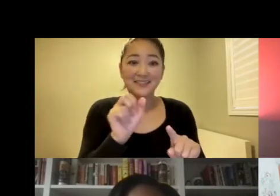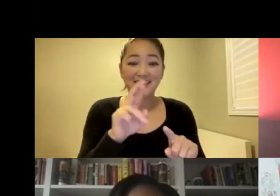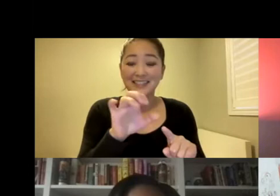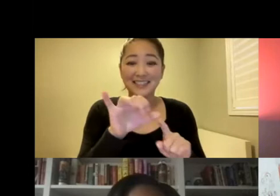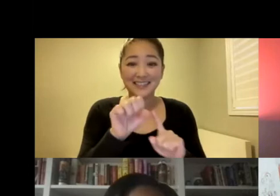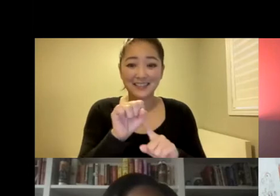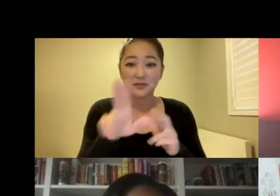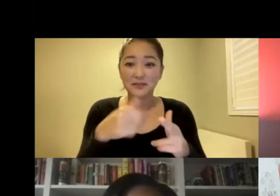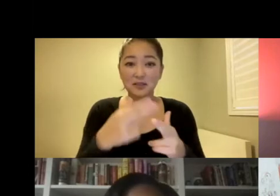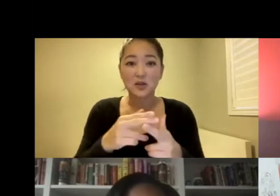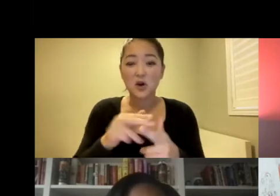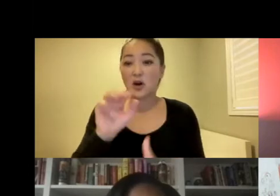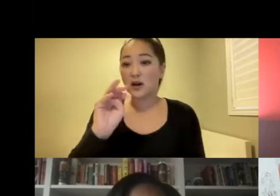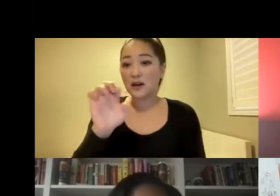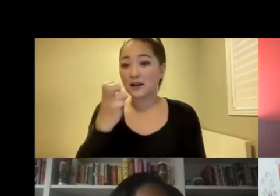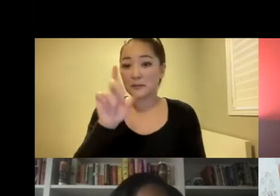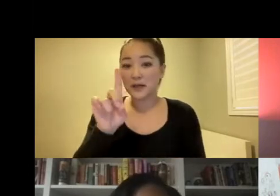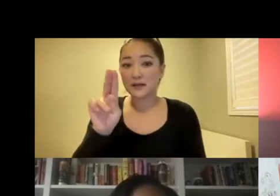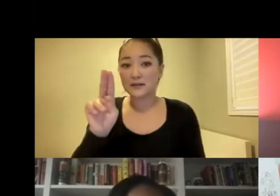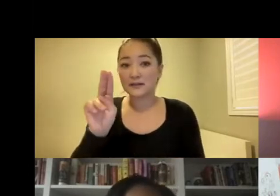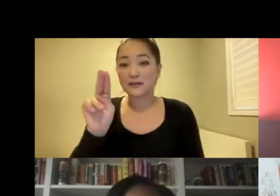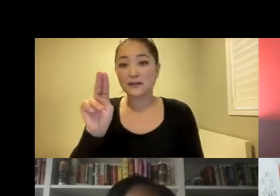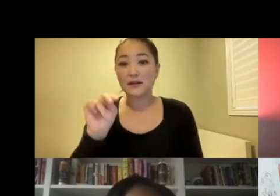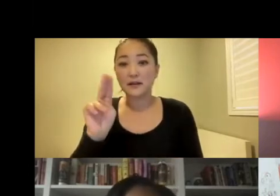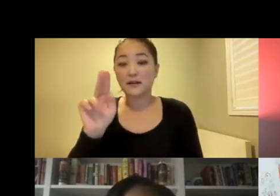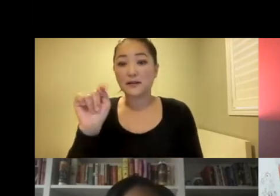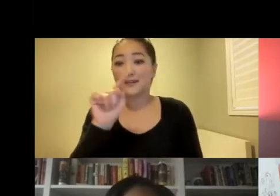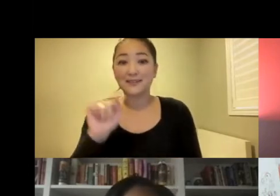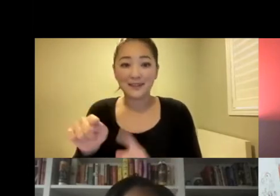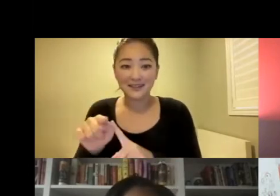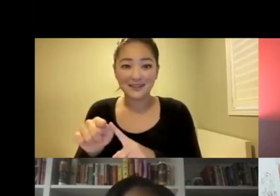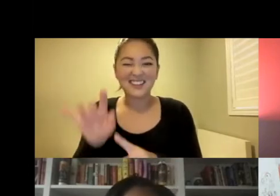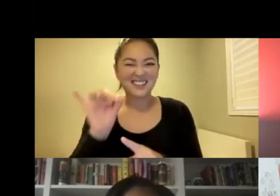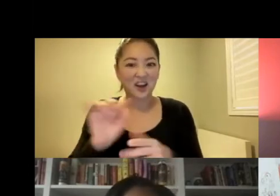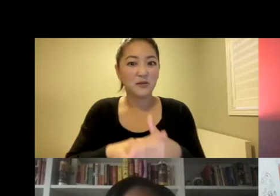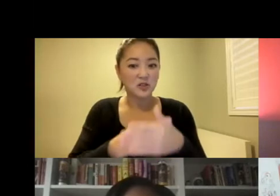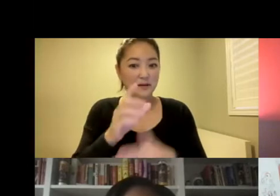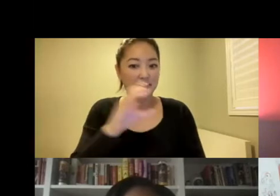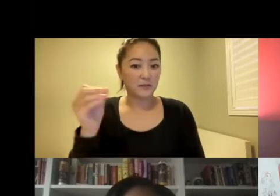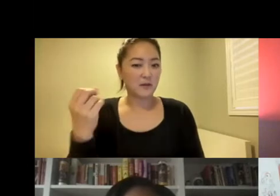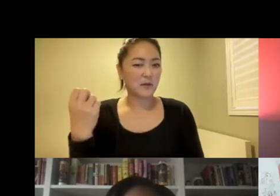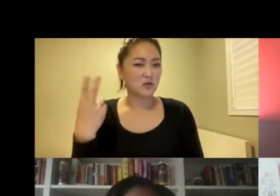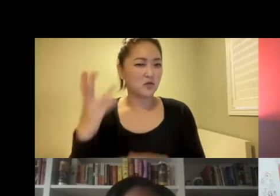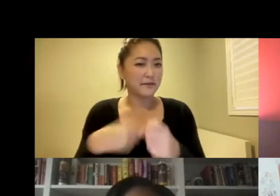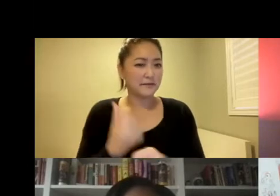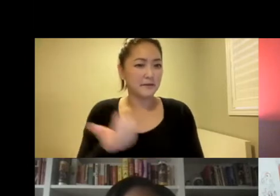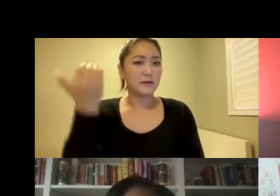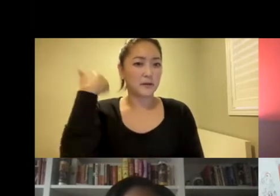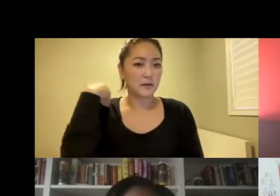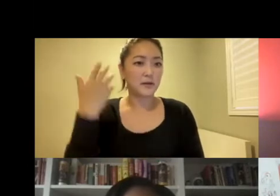Nuts. And that was the beginning of our company about 12 years ago. At the time, it was called